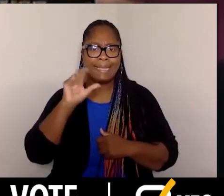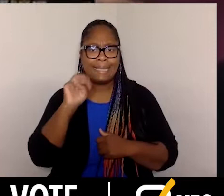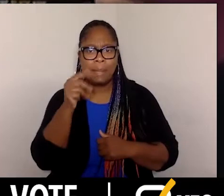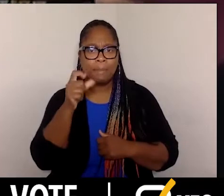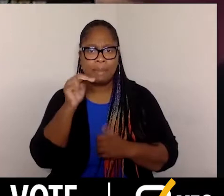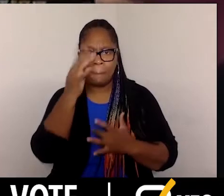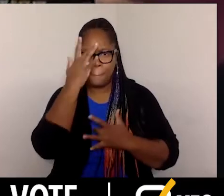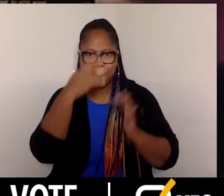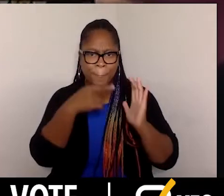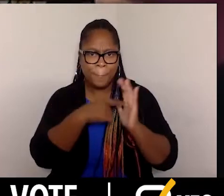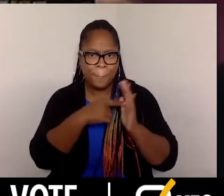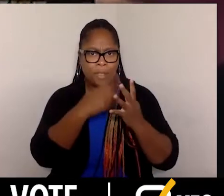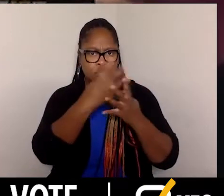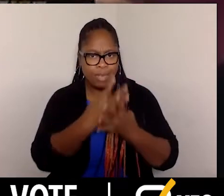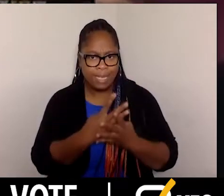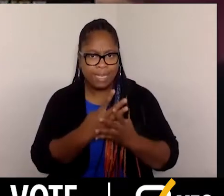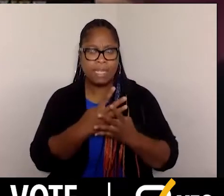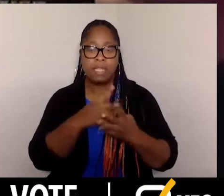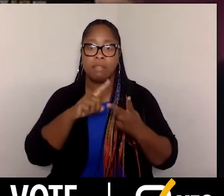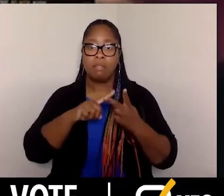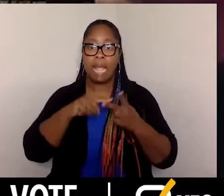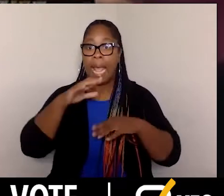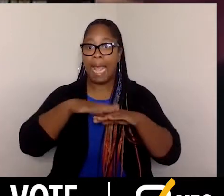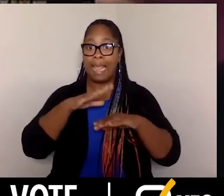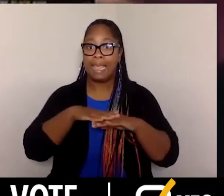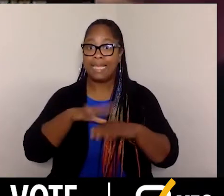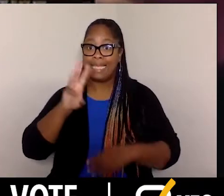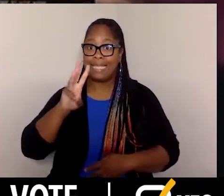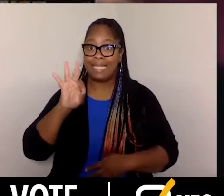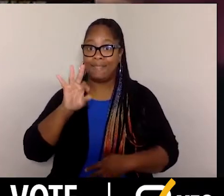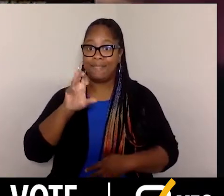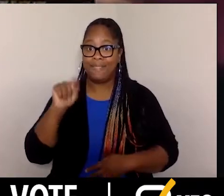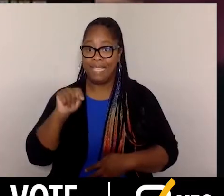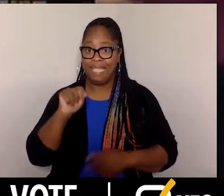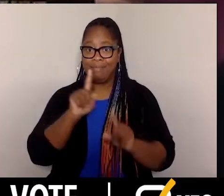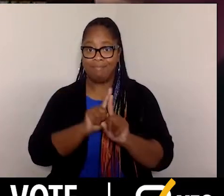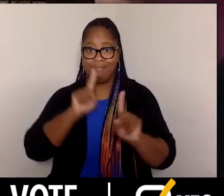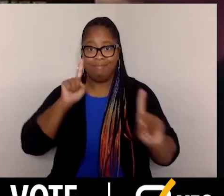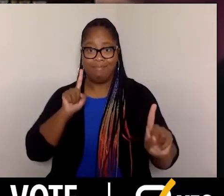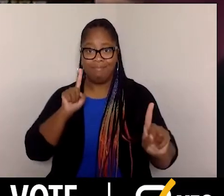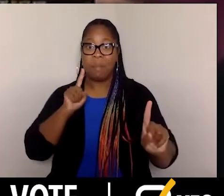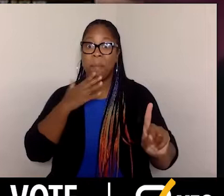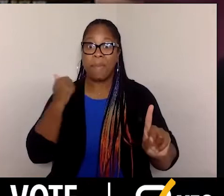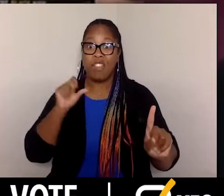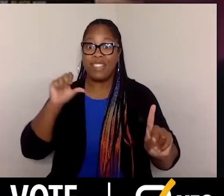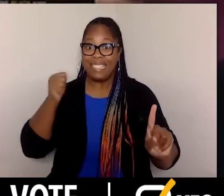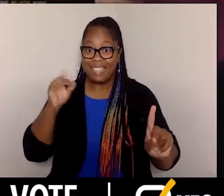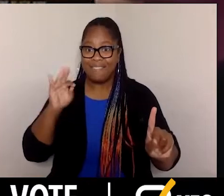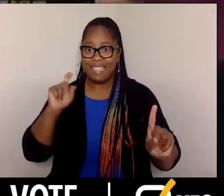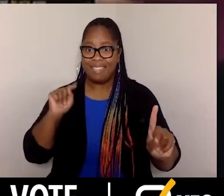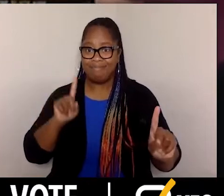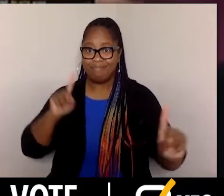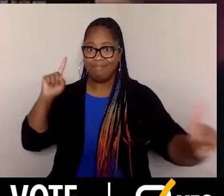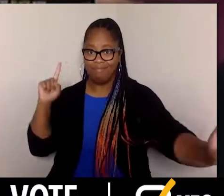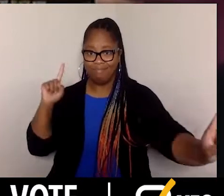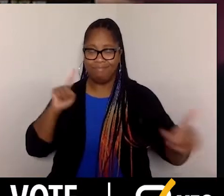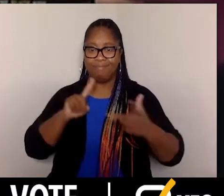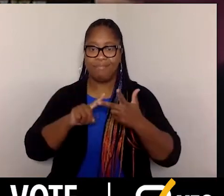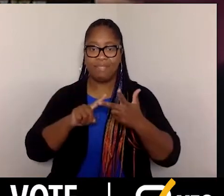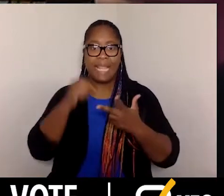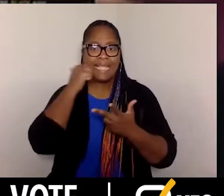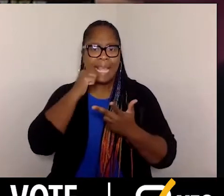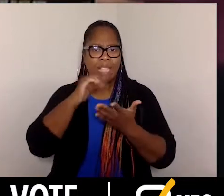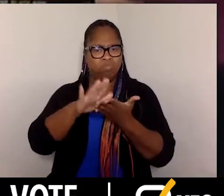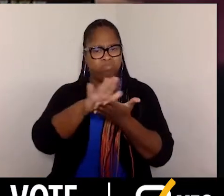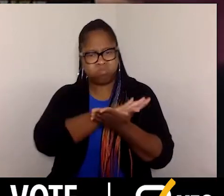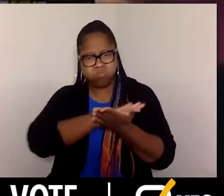at least 6 feet, 10 feet when practical, daily sanitation of workspaces,